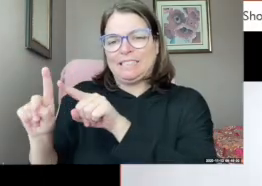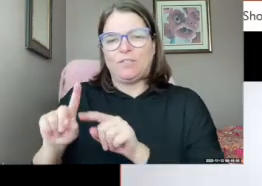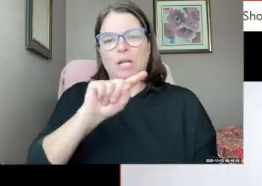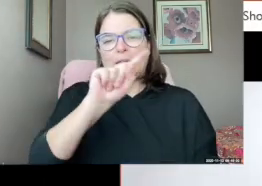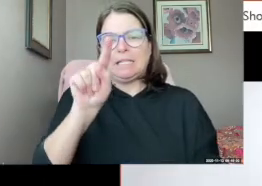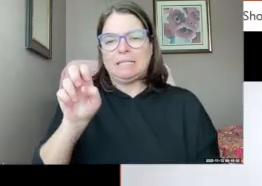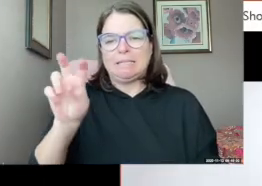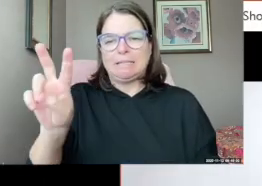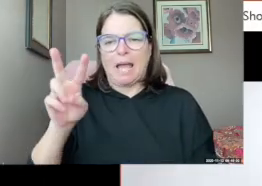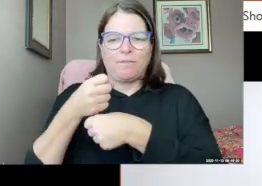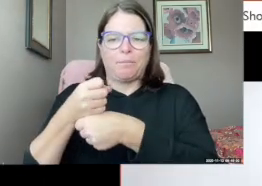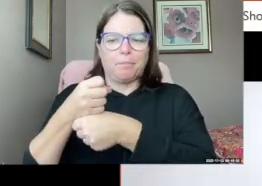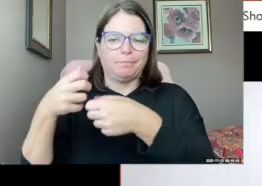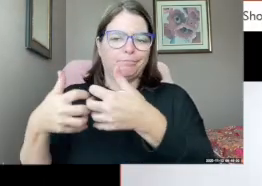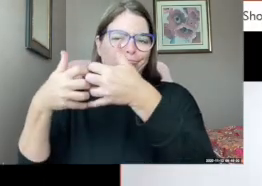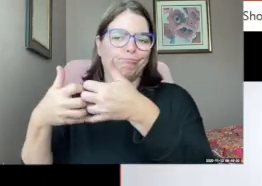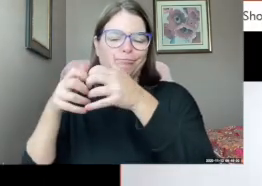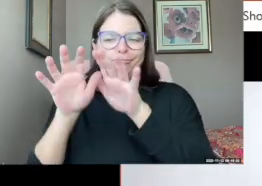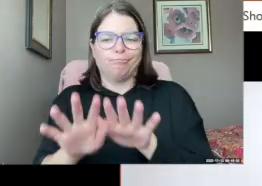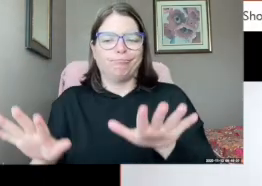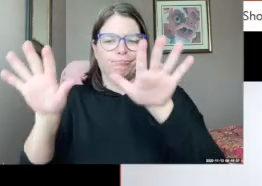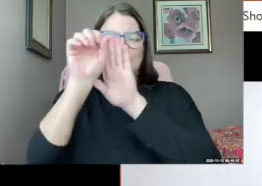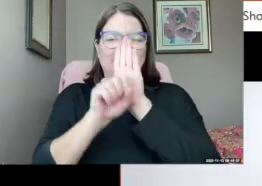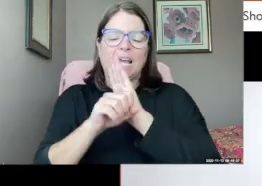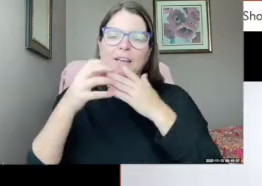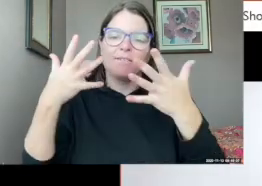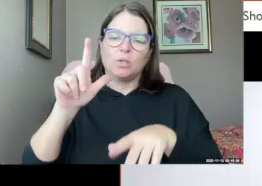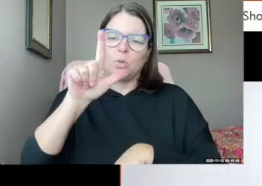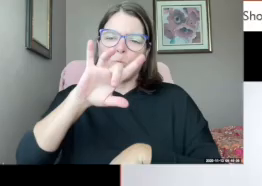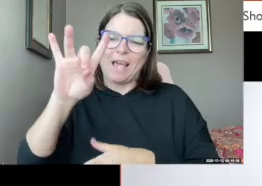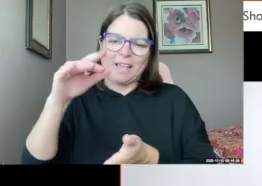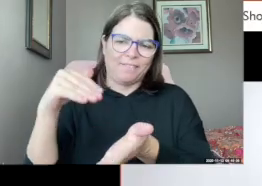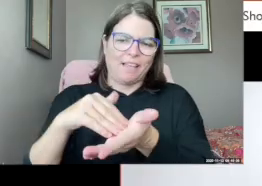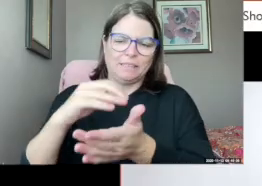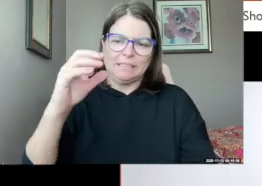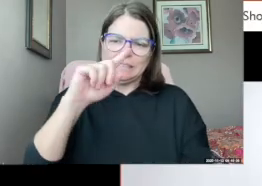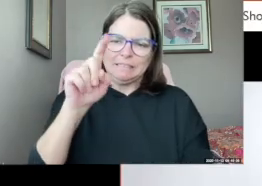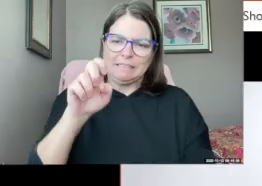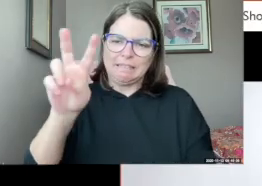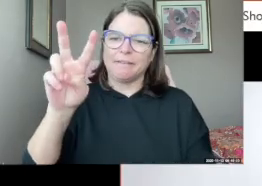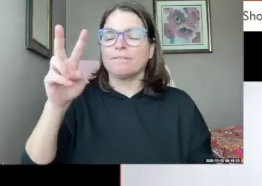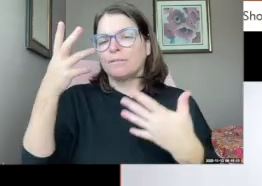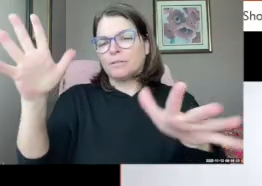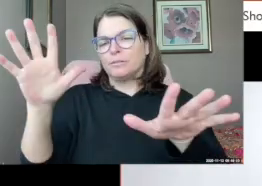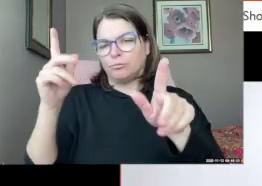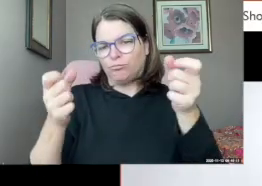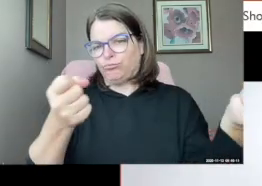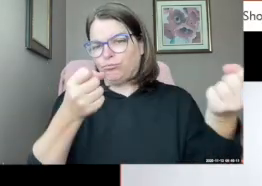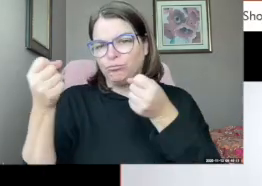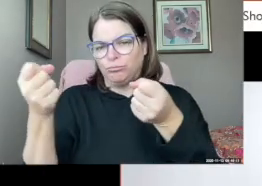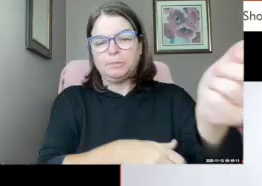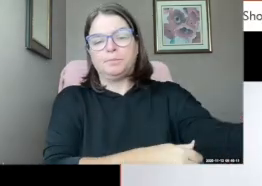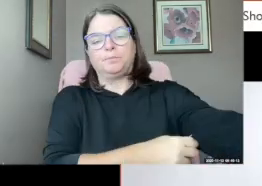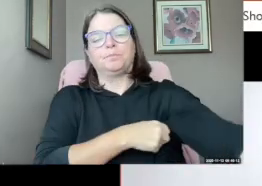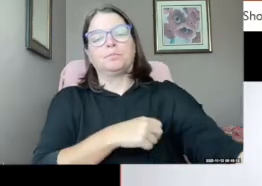manufacturers across the state have helped put nearly 28,000 zero-emission trucks on the road. We're